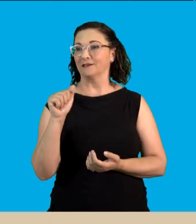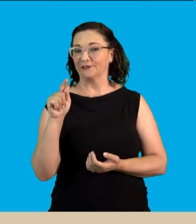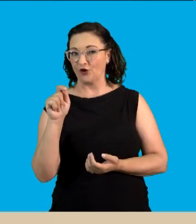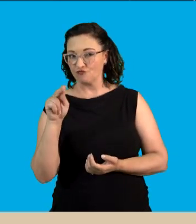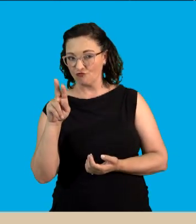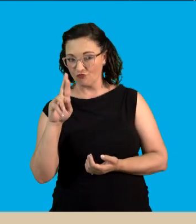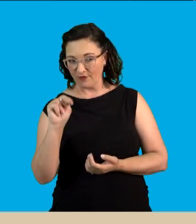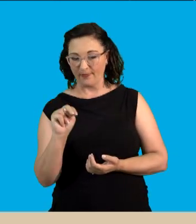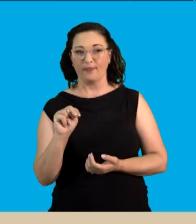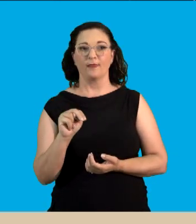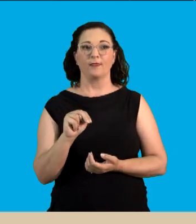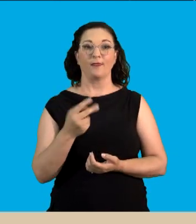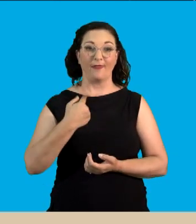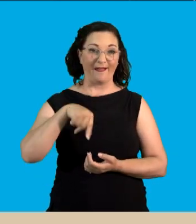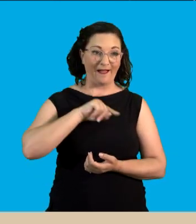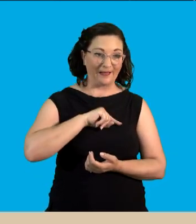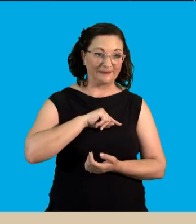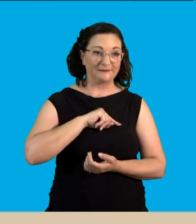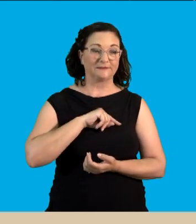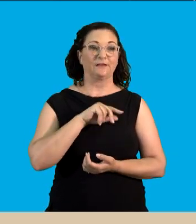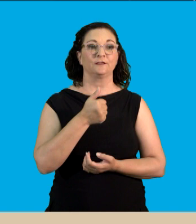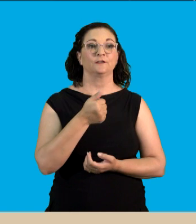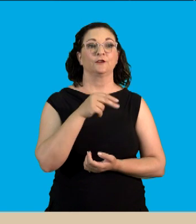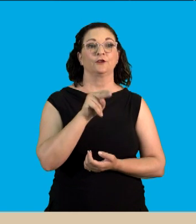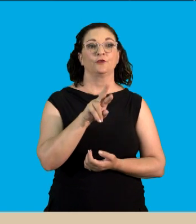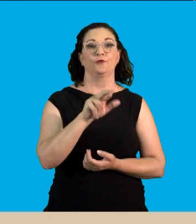S therefore Saturn, and then